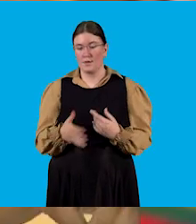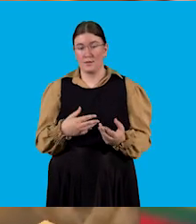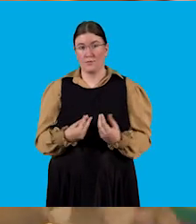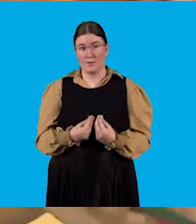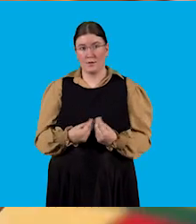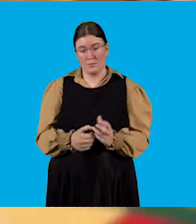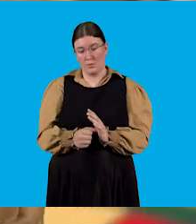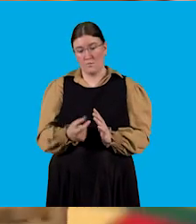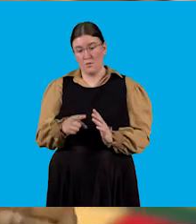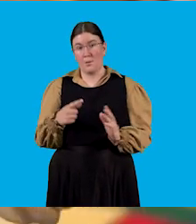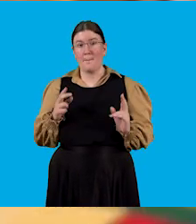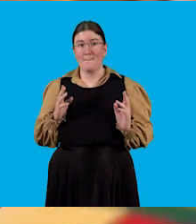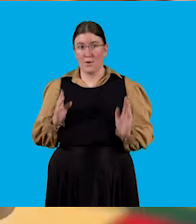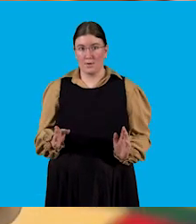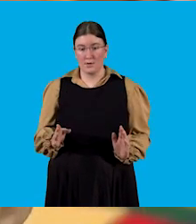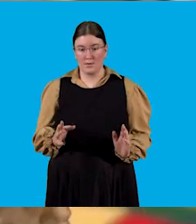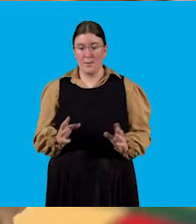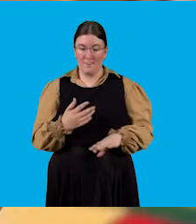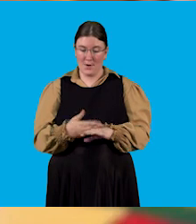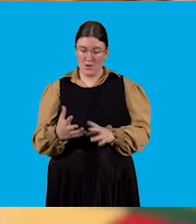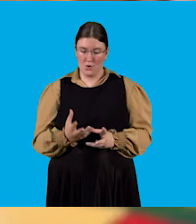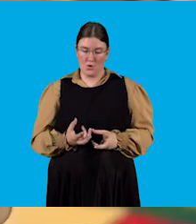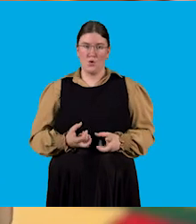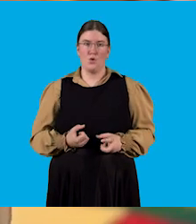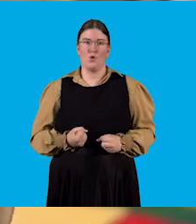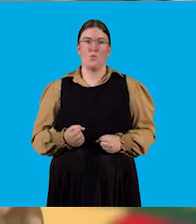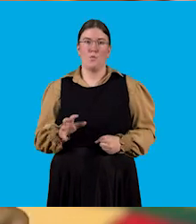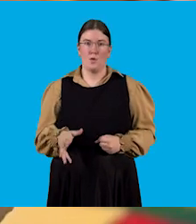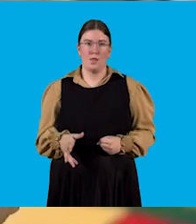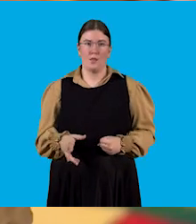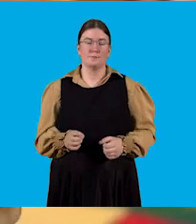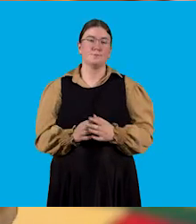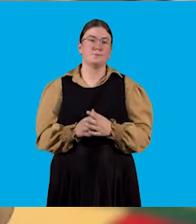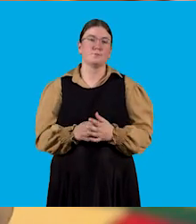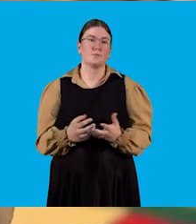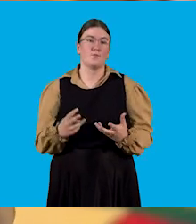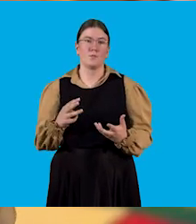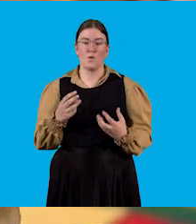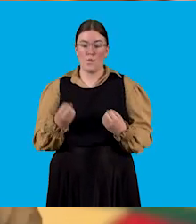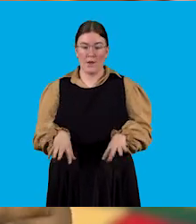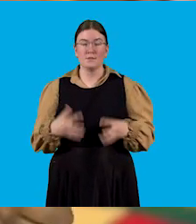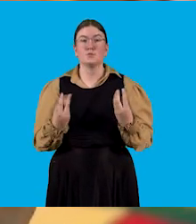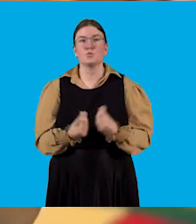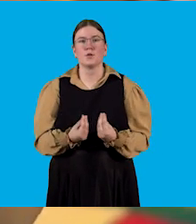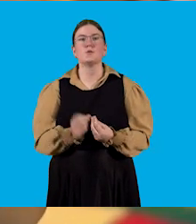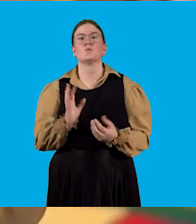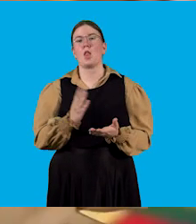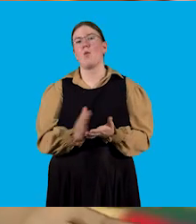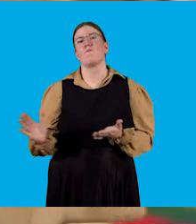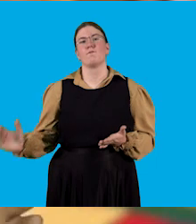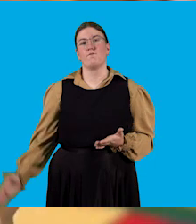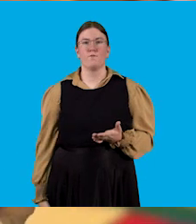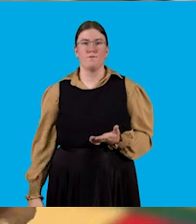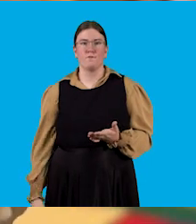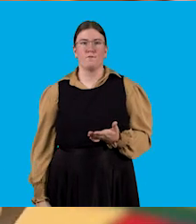body needs is absorbed into the blood, and then whatever is not needed, like metabolic waste products, are